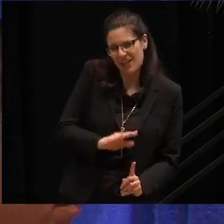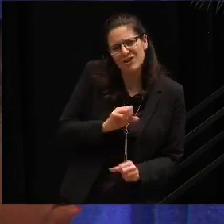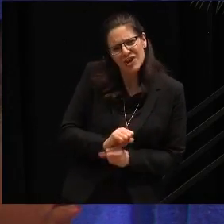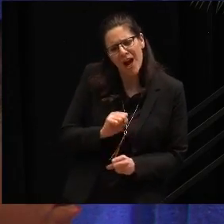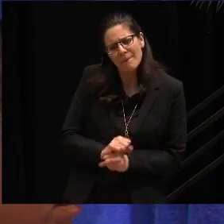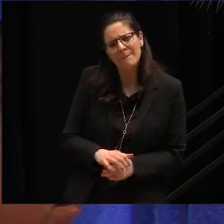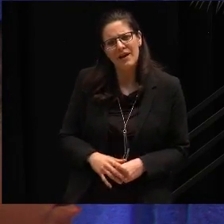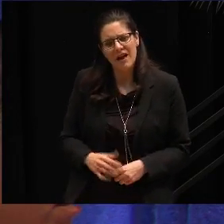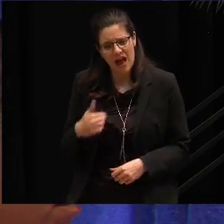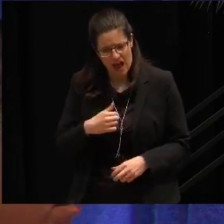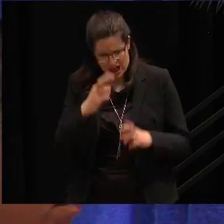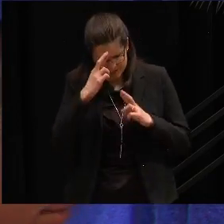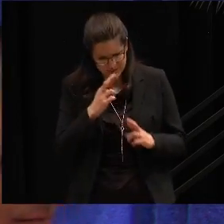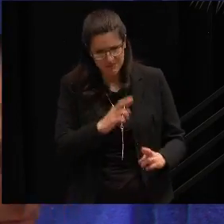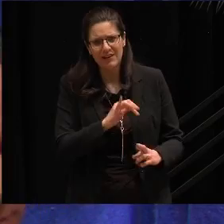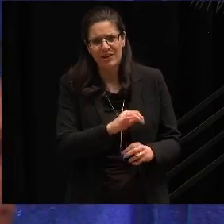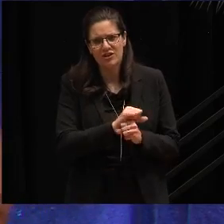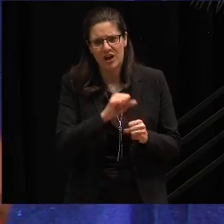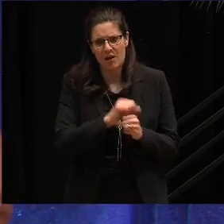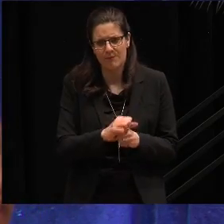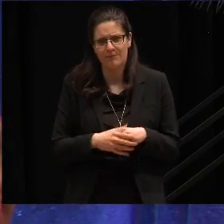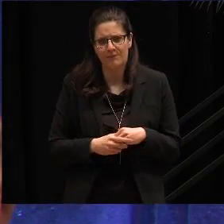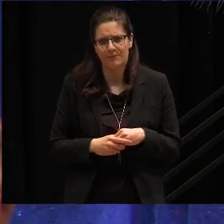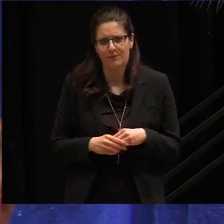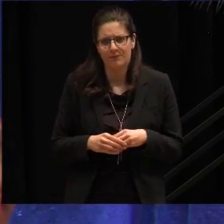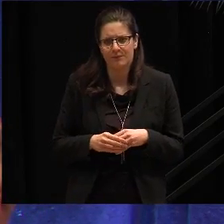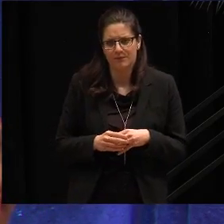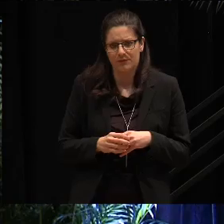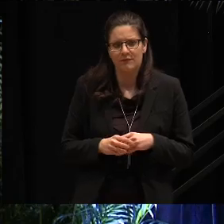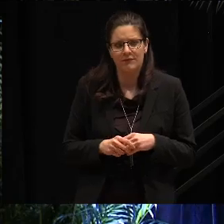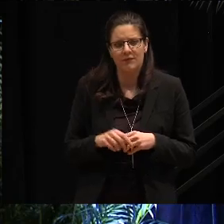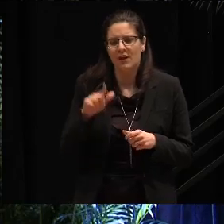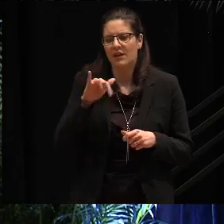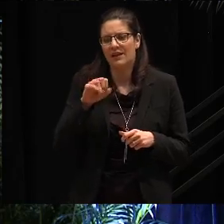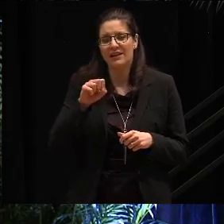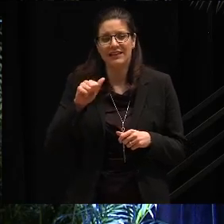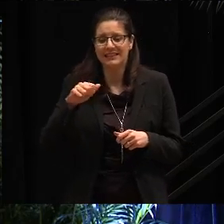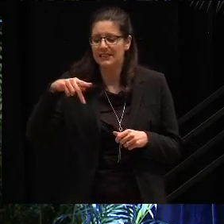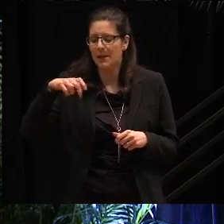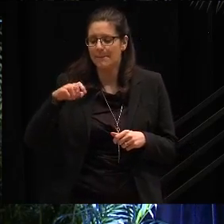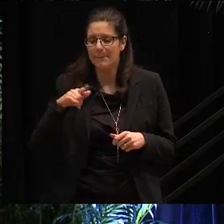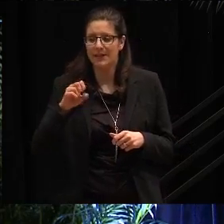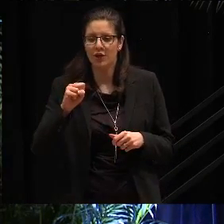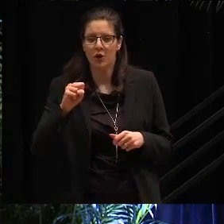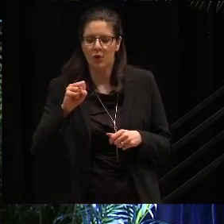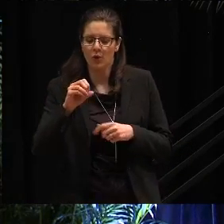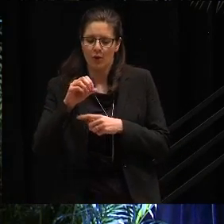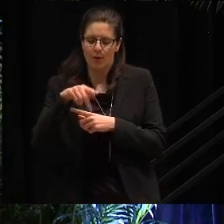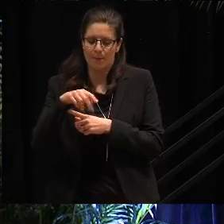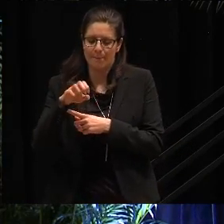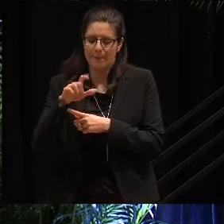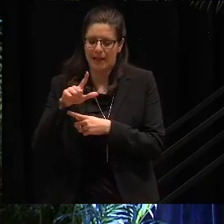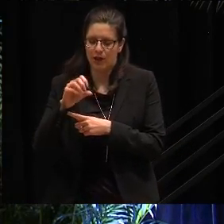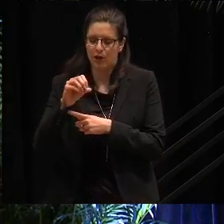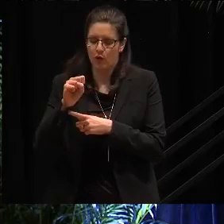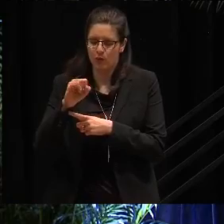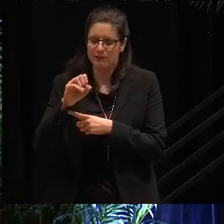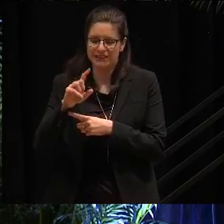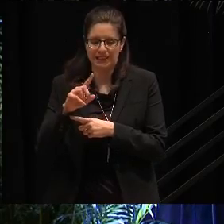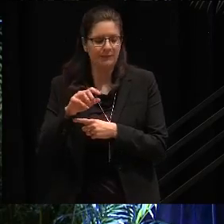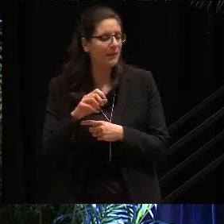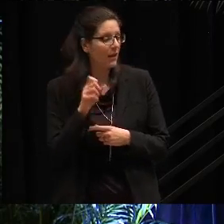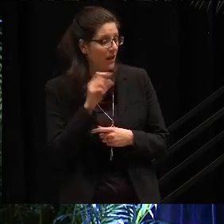I respect the job that they're doing tremendously. Republican analyst Lisa Pelosi, some people from various sides of the partisan aisle